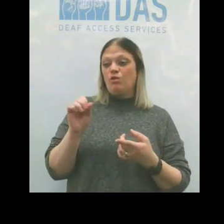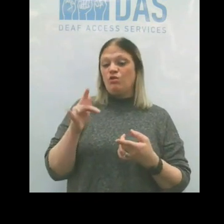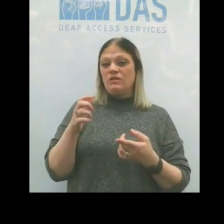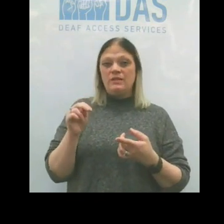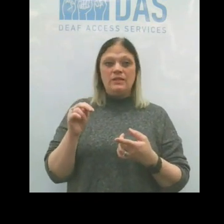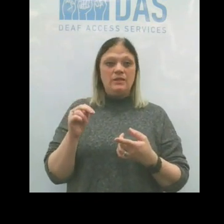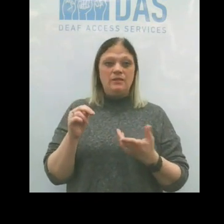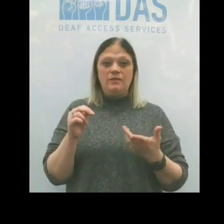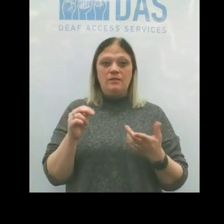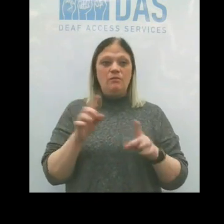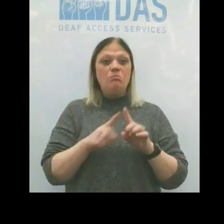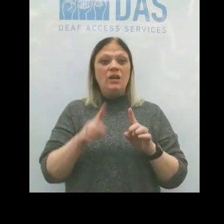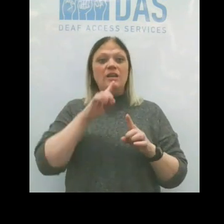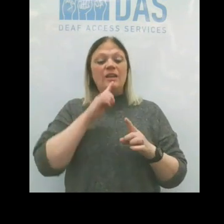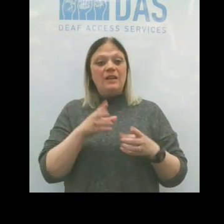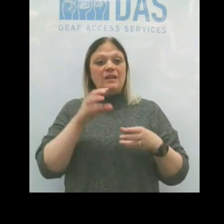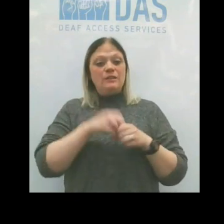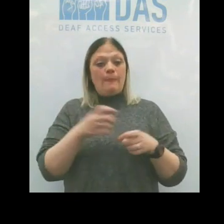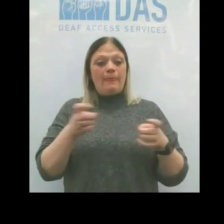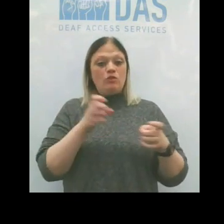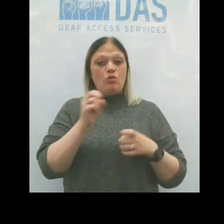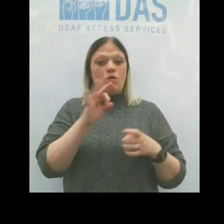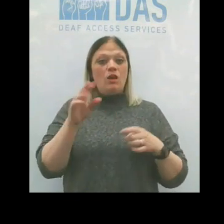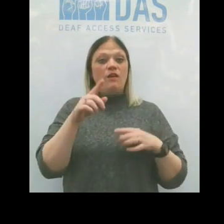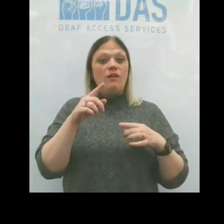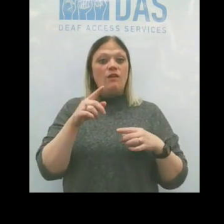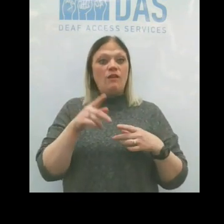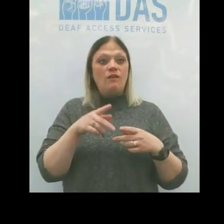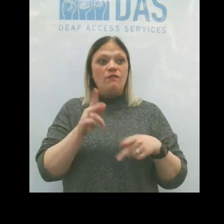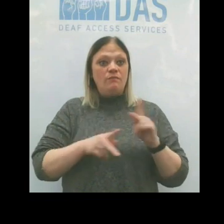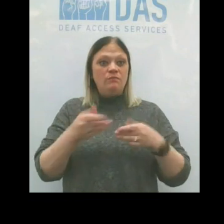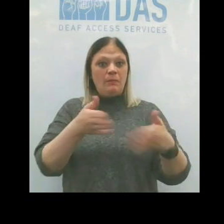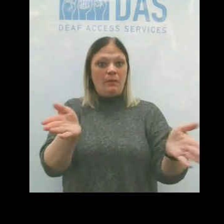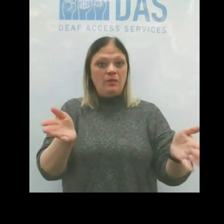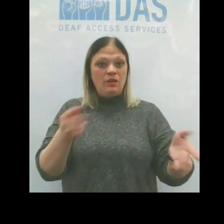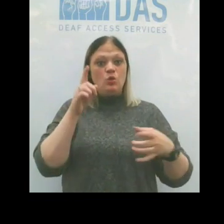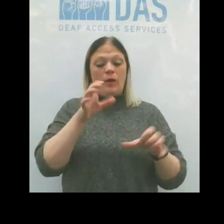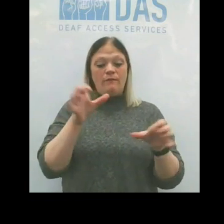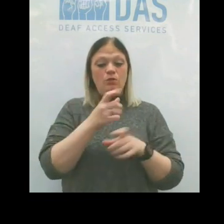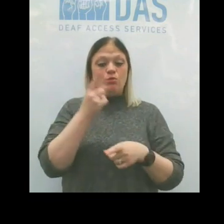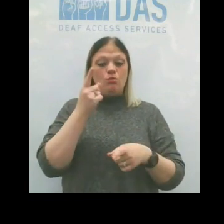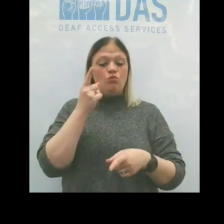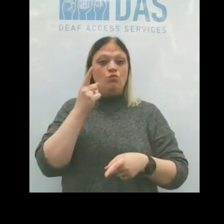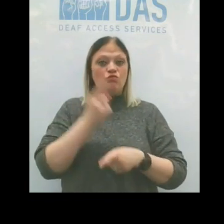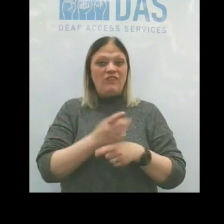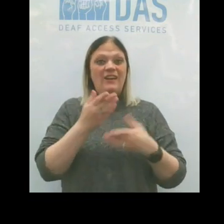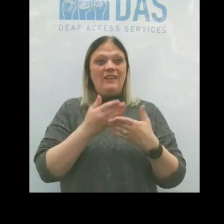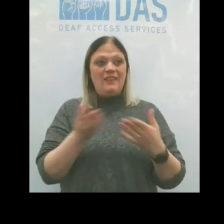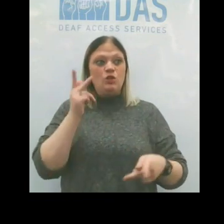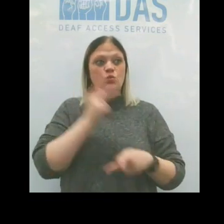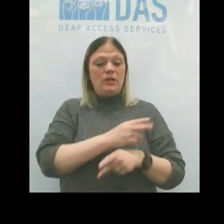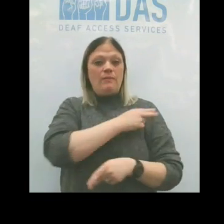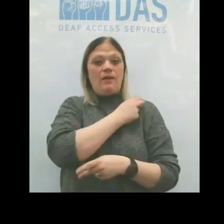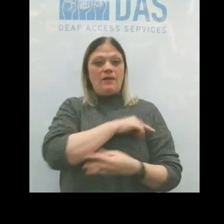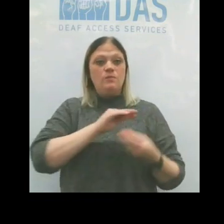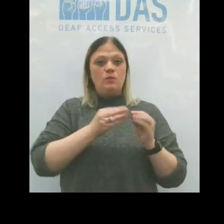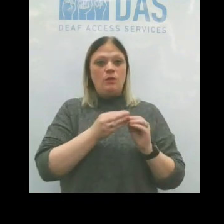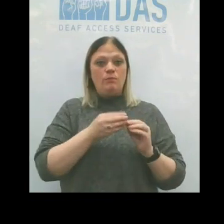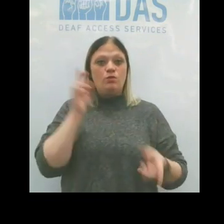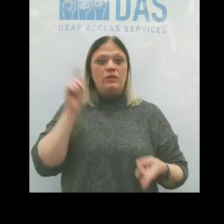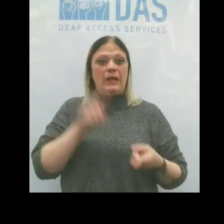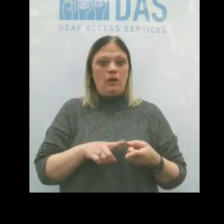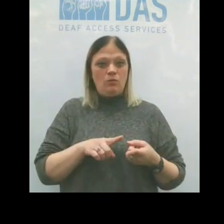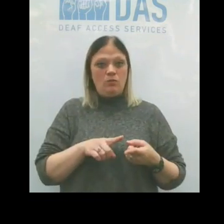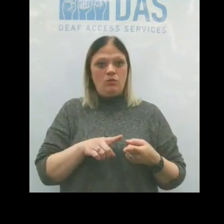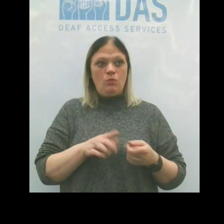other people, but it is in the control of the public. We need to do what's right to keep these hospitalization numbers down. We're continuing to push New York